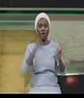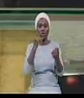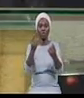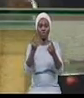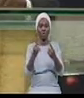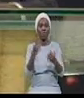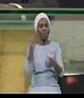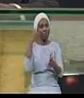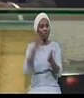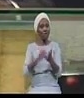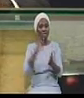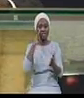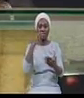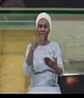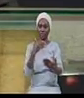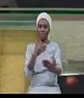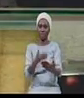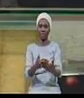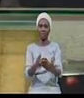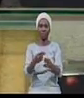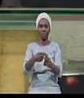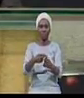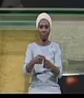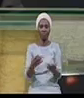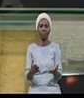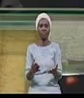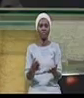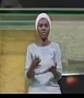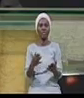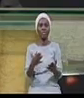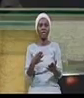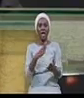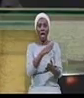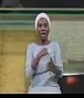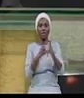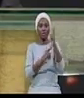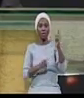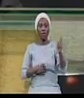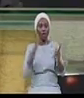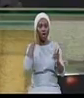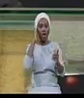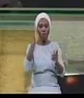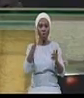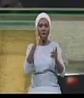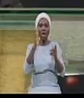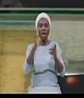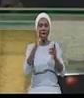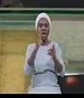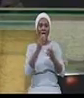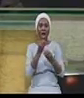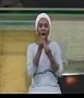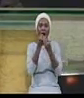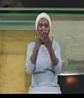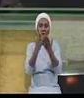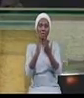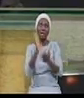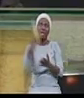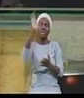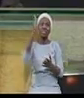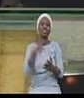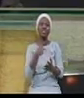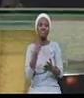shall utter his voice before his army, for his camp is